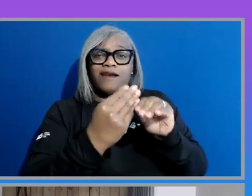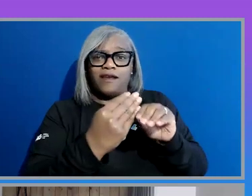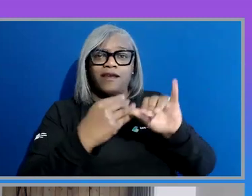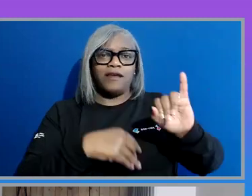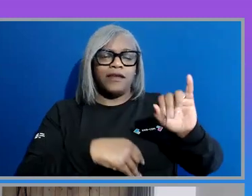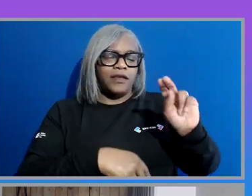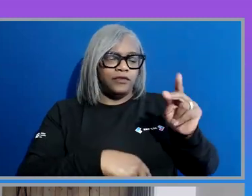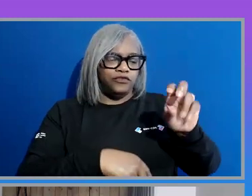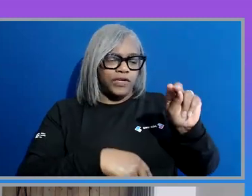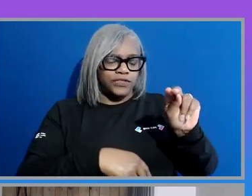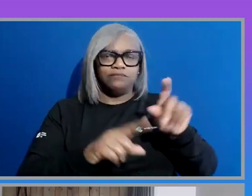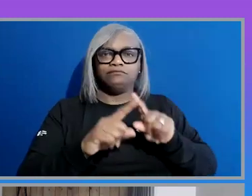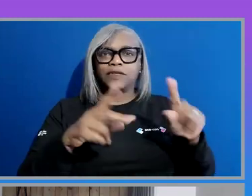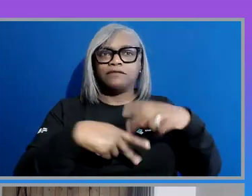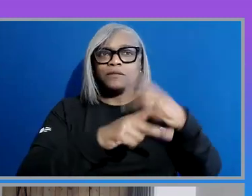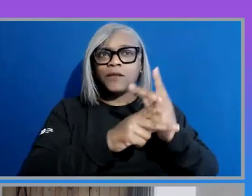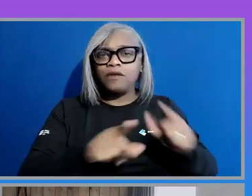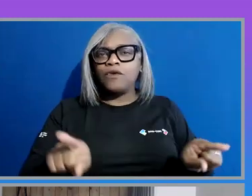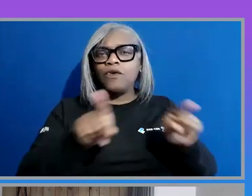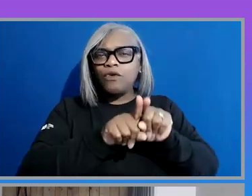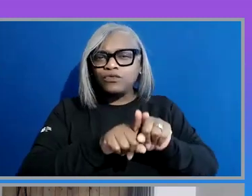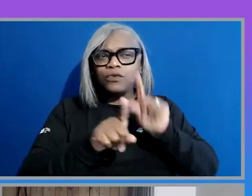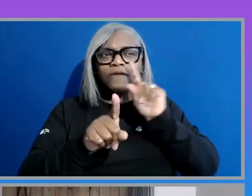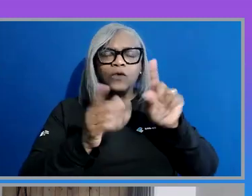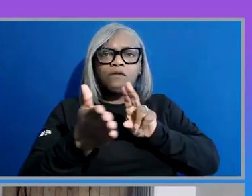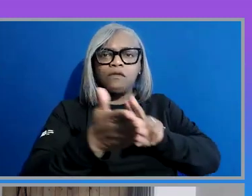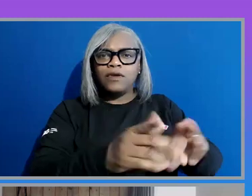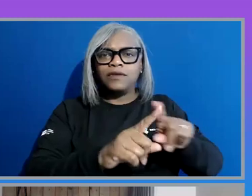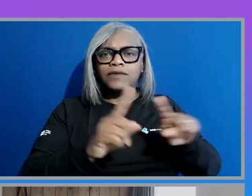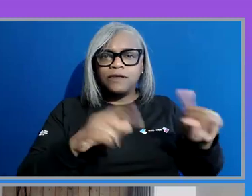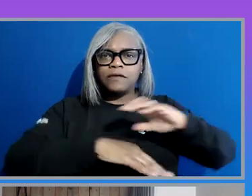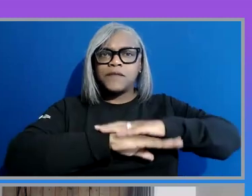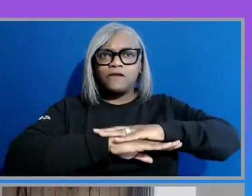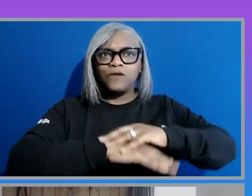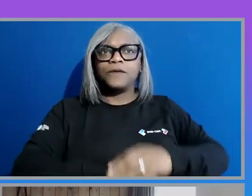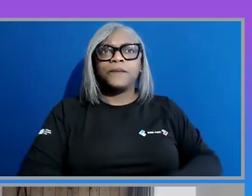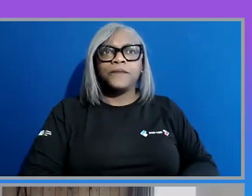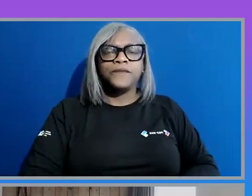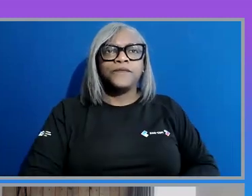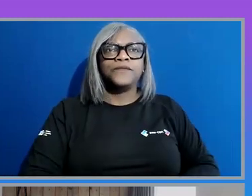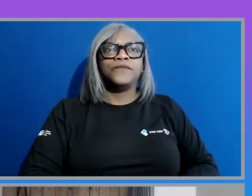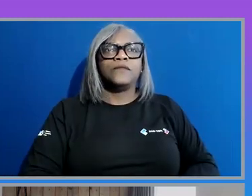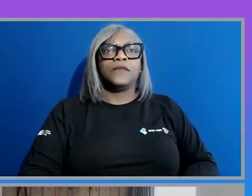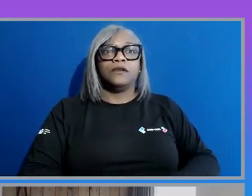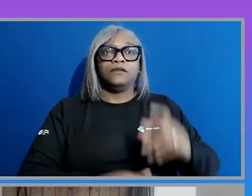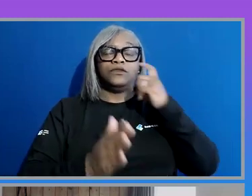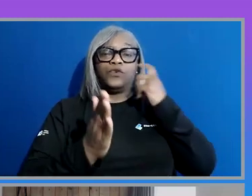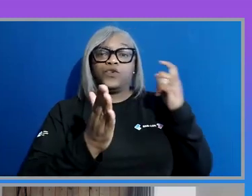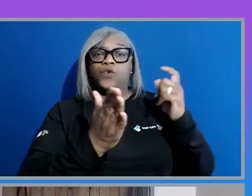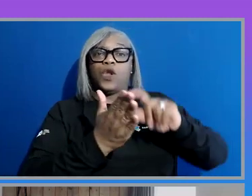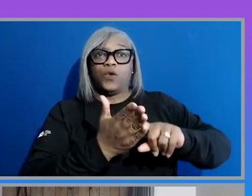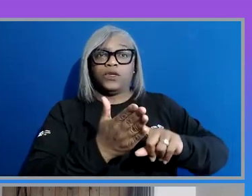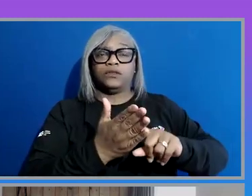products, or maybe even log in with different platforms. In this UI, we have small cards, each